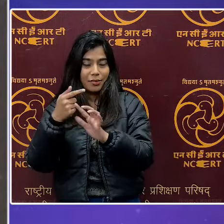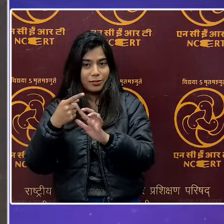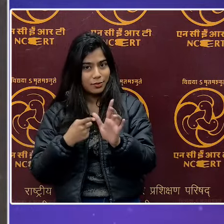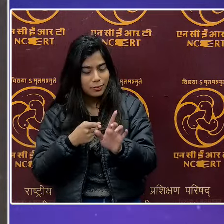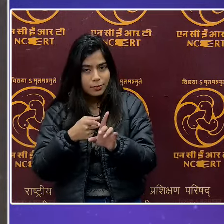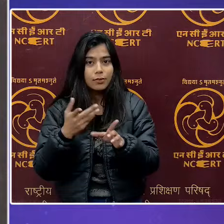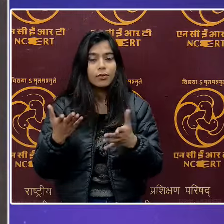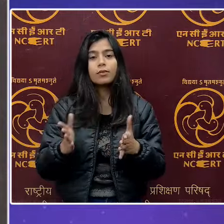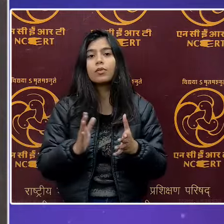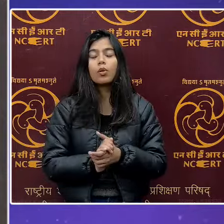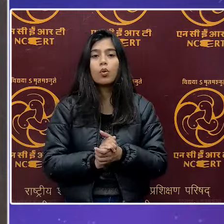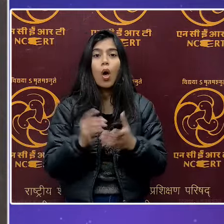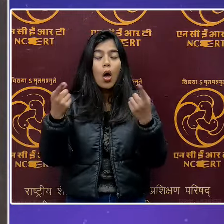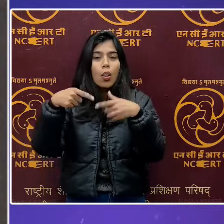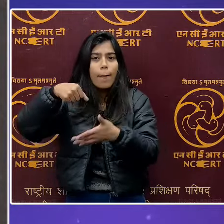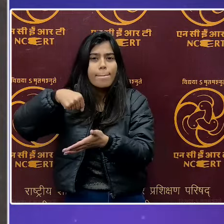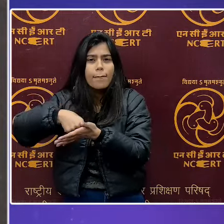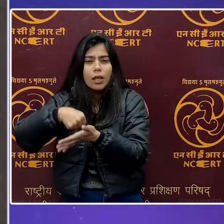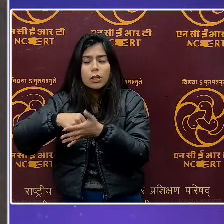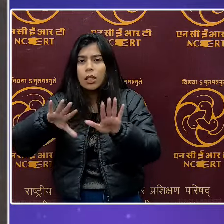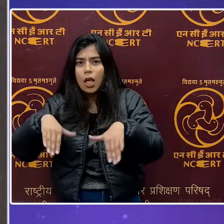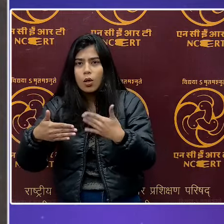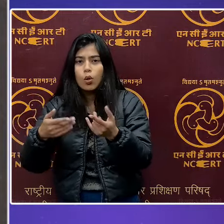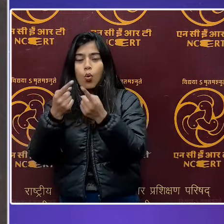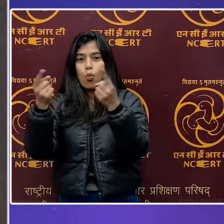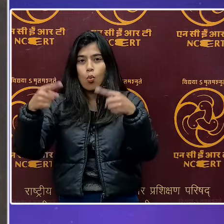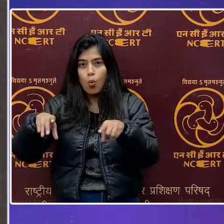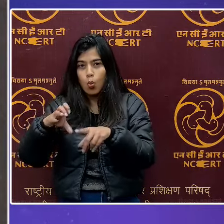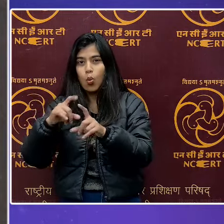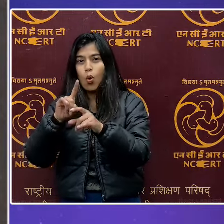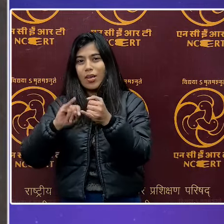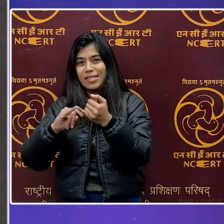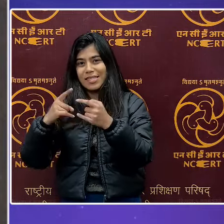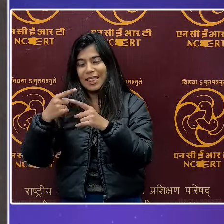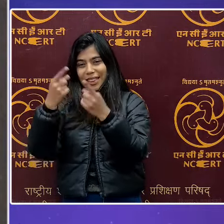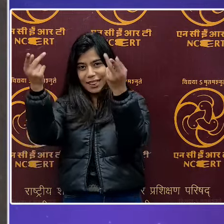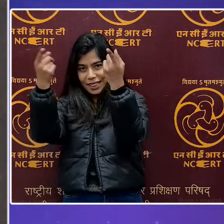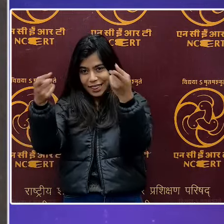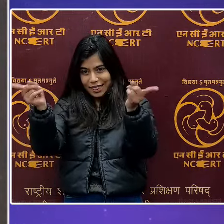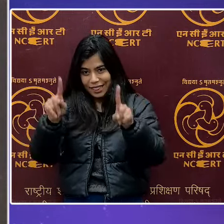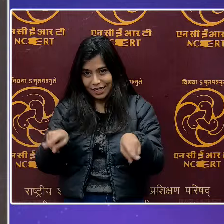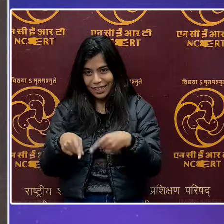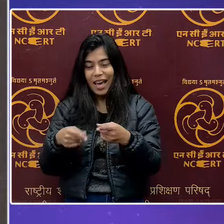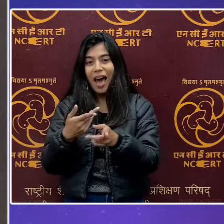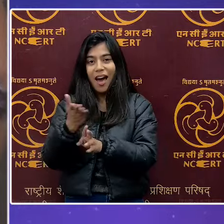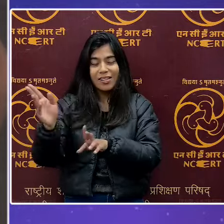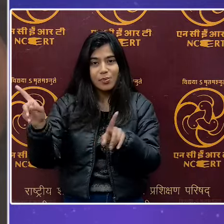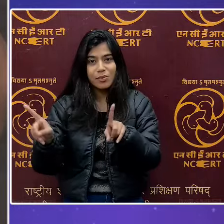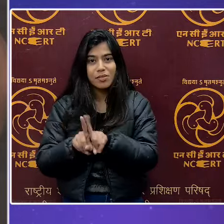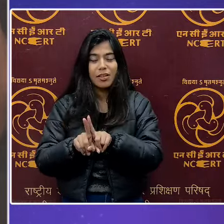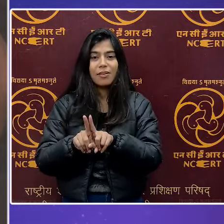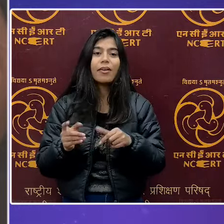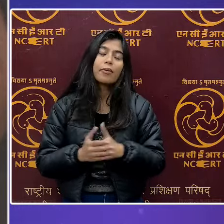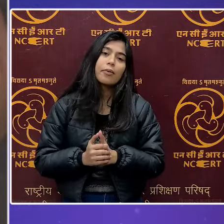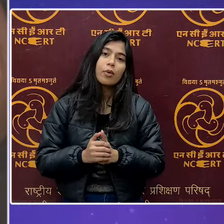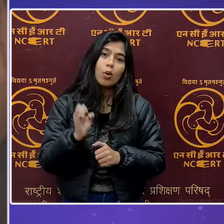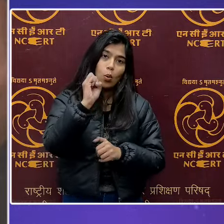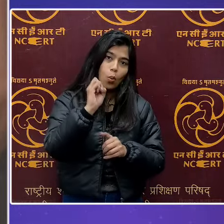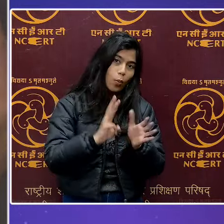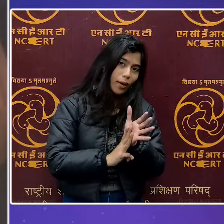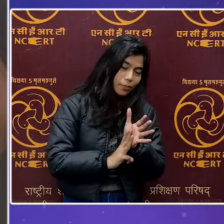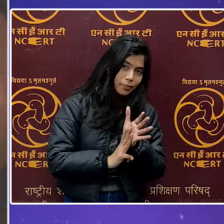in cos theta. Cos theta is, that is cos omega t is base upon hypotenuse, that is